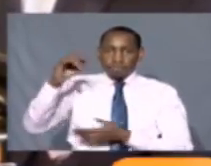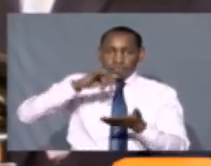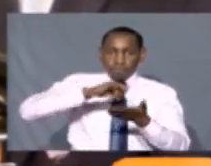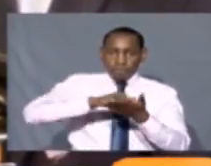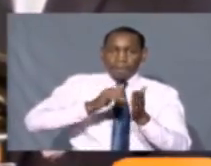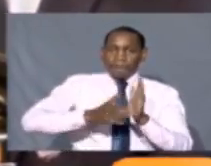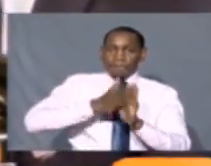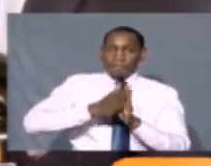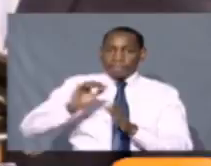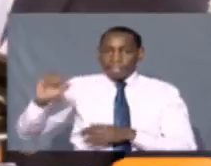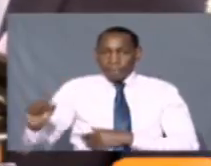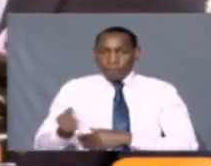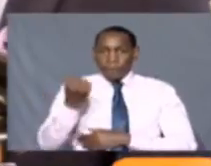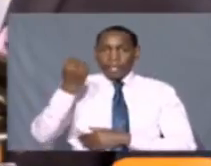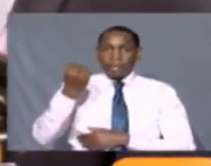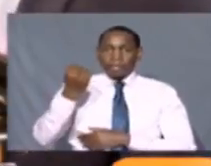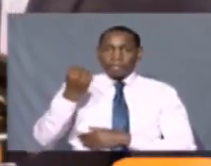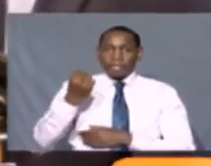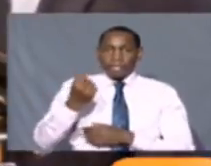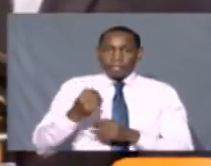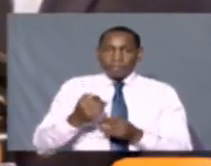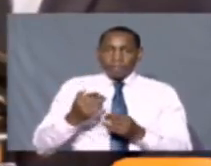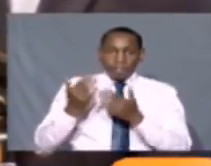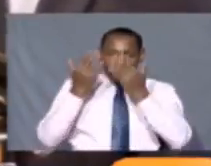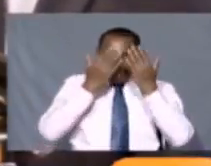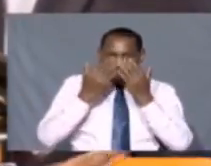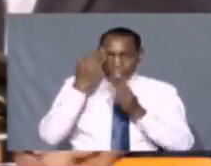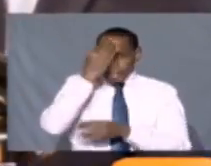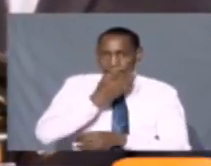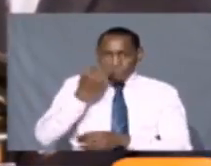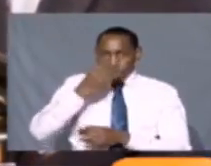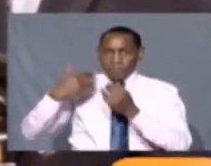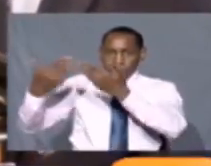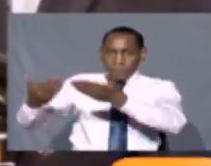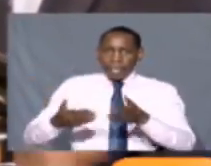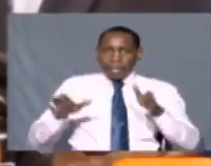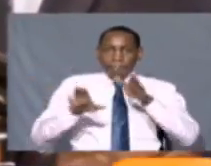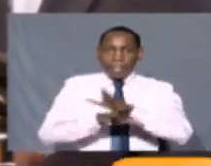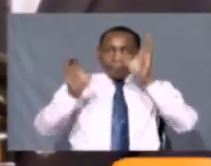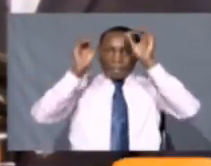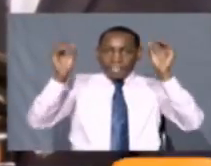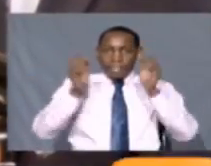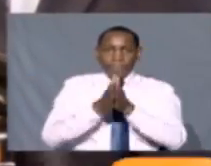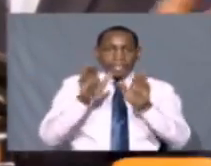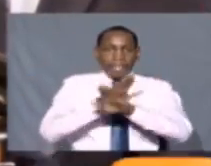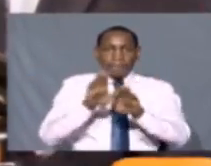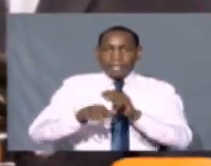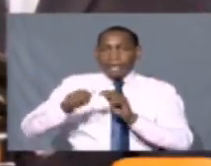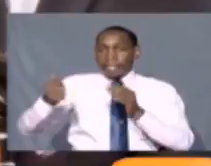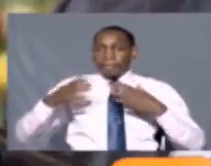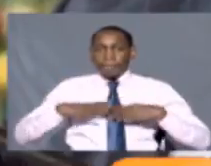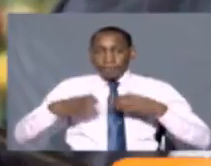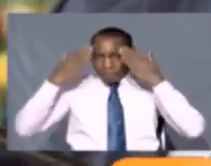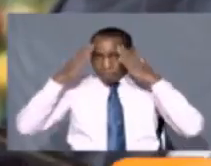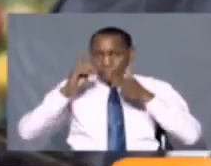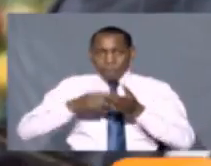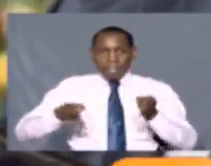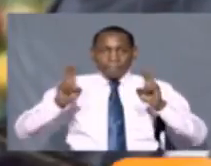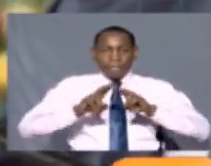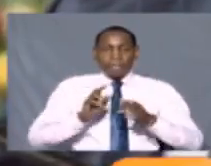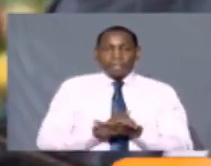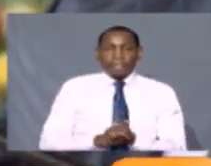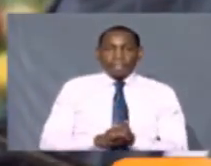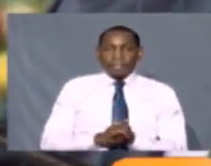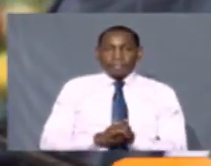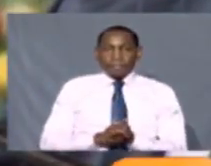She quickly got up, cleaned her face and ran and received the deputy president and did everything. And nobody knew what was taking place. But now you